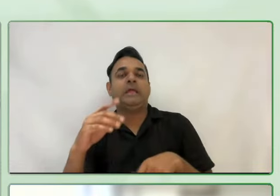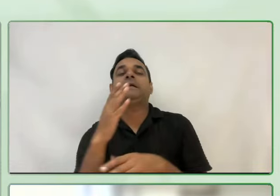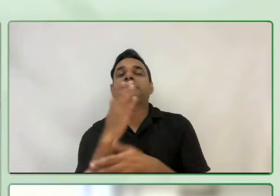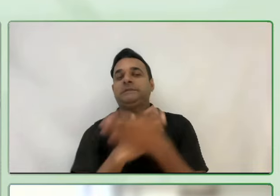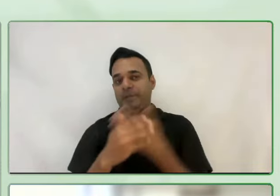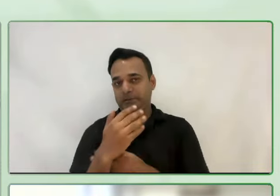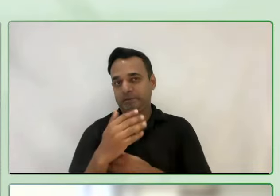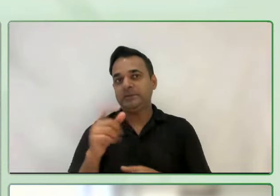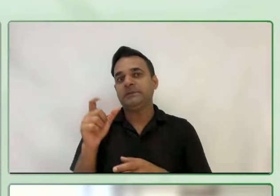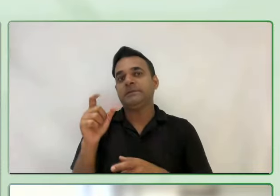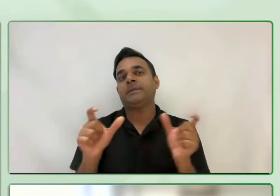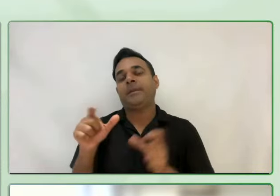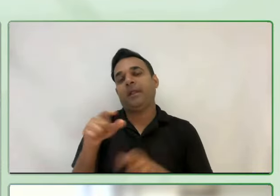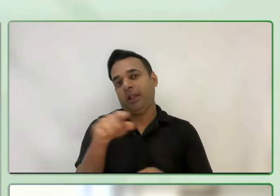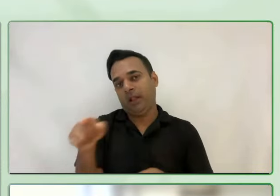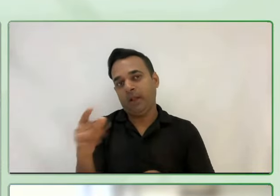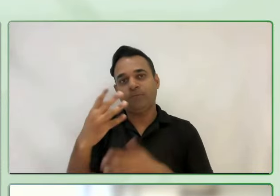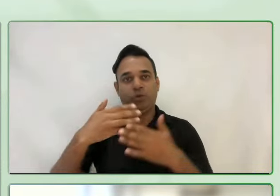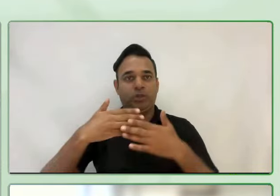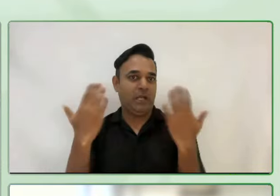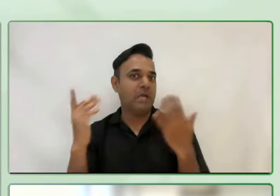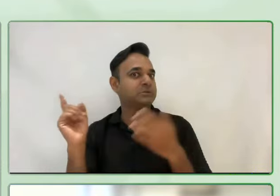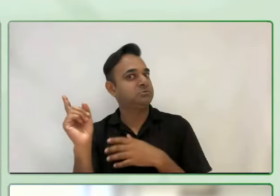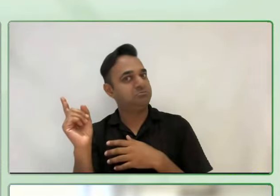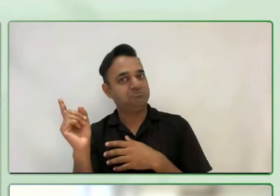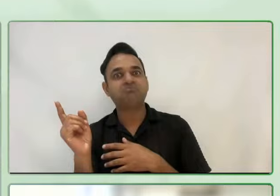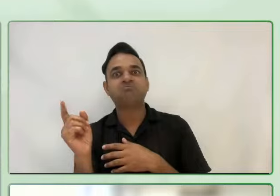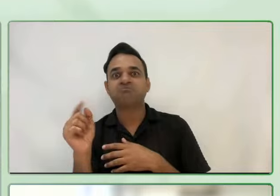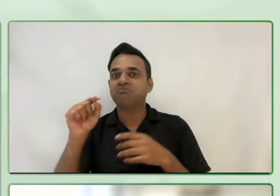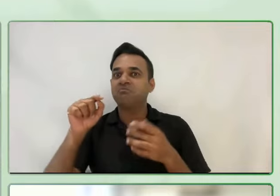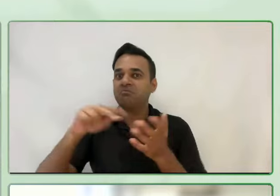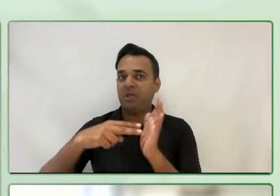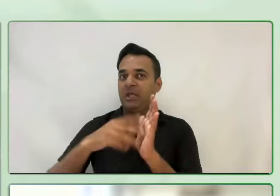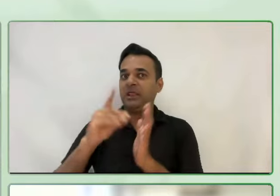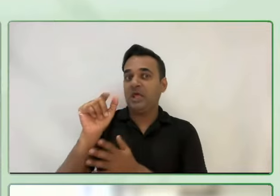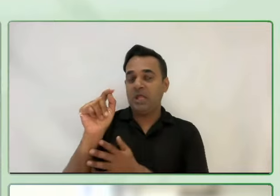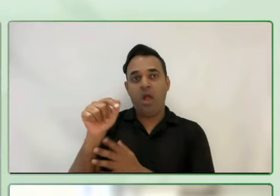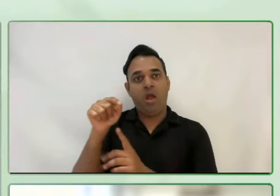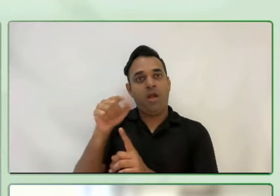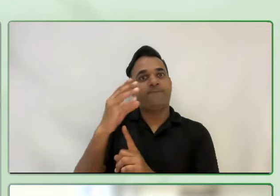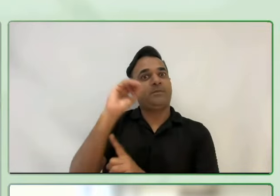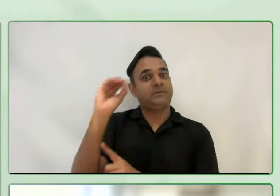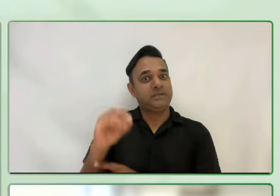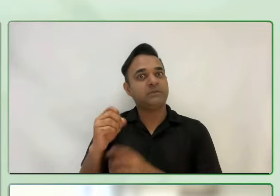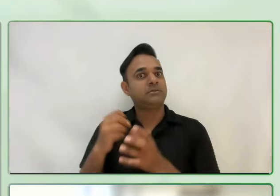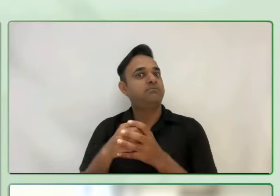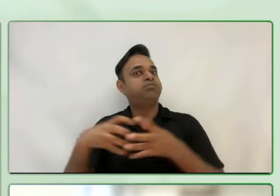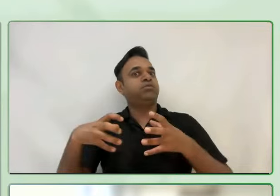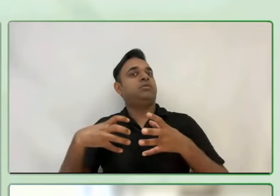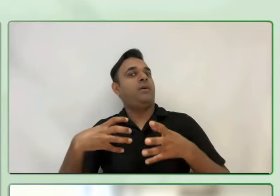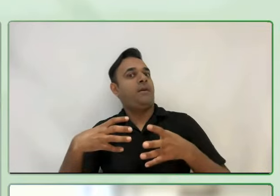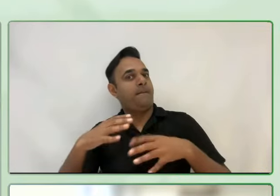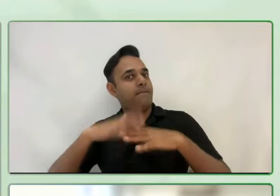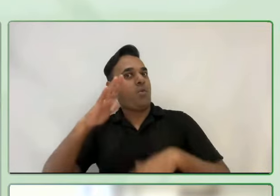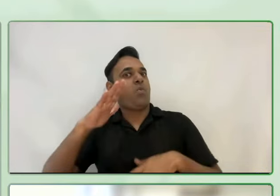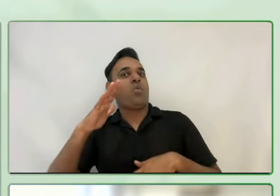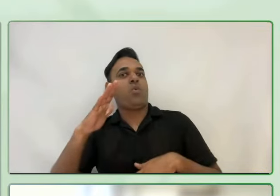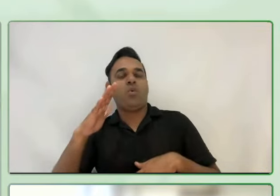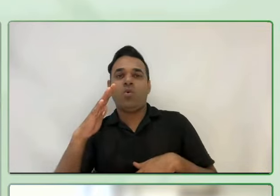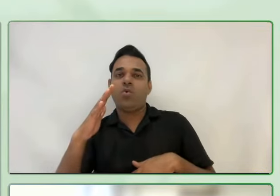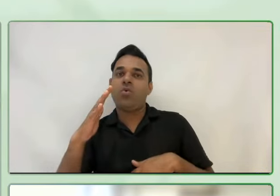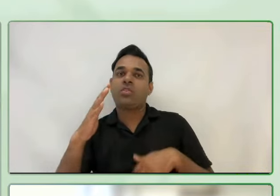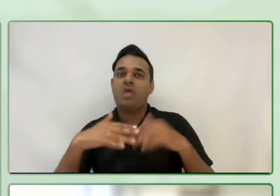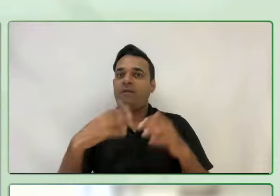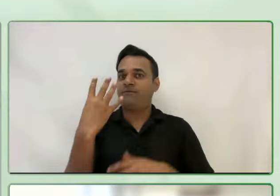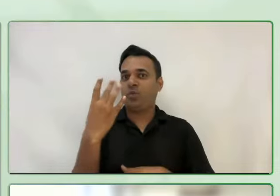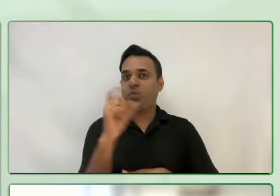sickness absence. So they don't have a sense of how many days off that woman took because of migraines because they left the light bulb, arguing it was going to